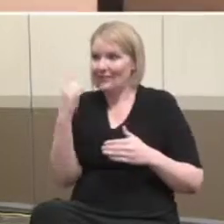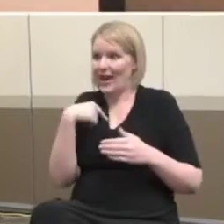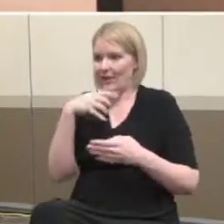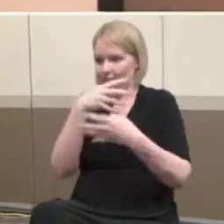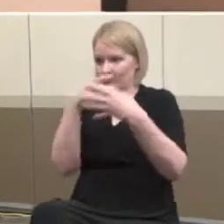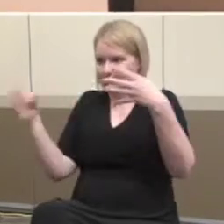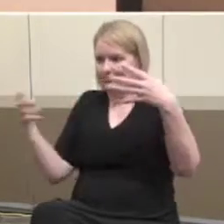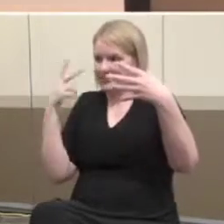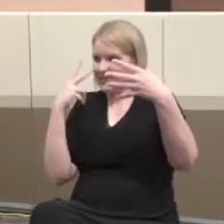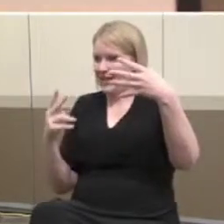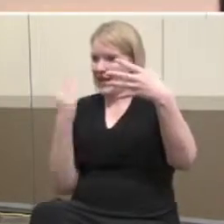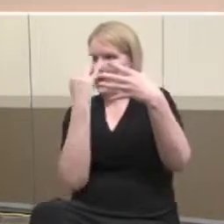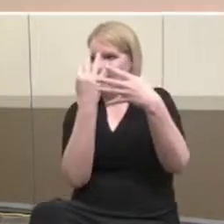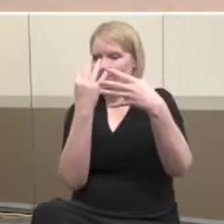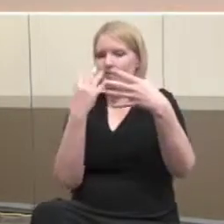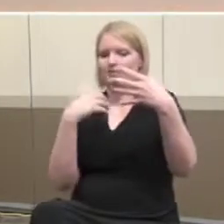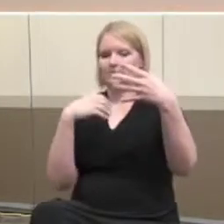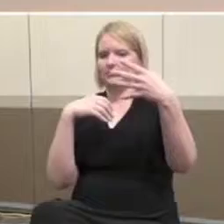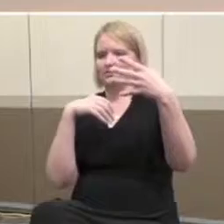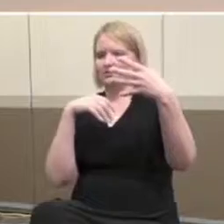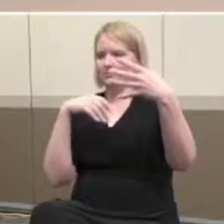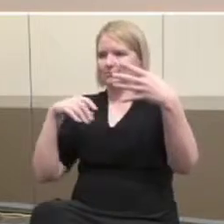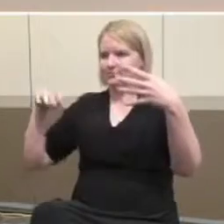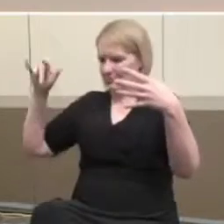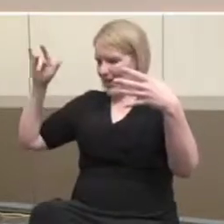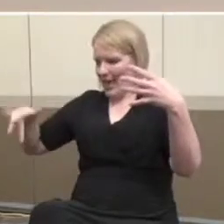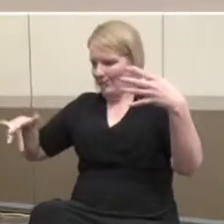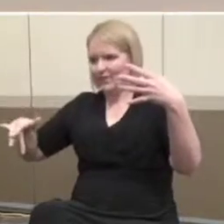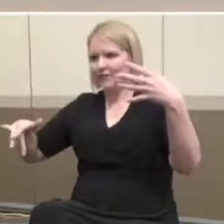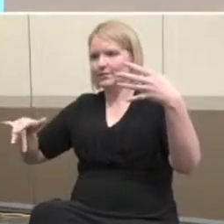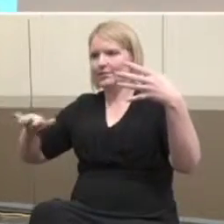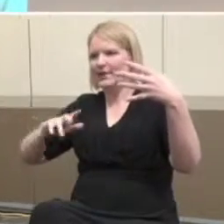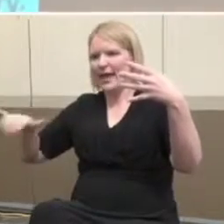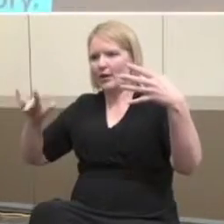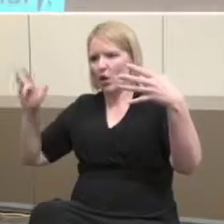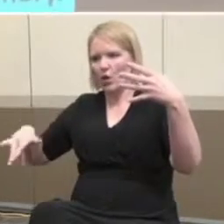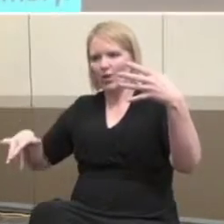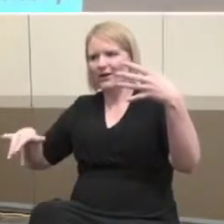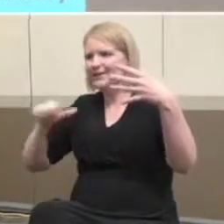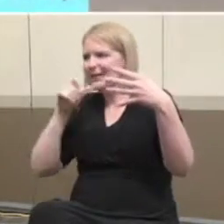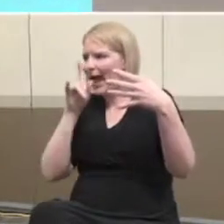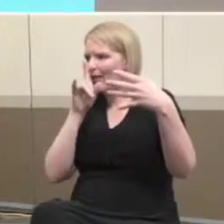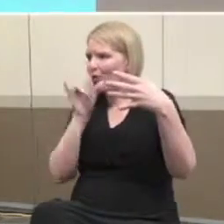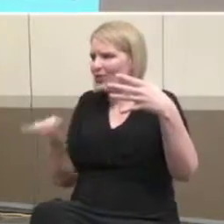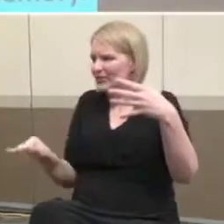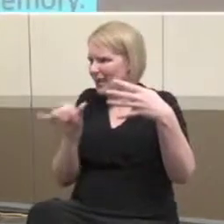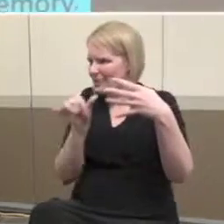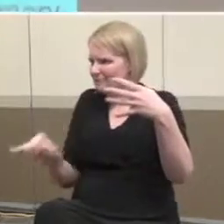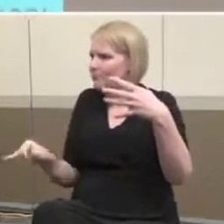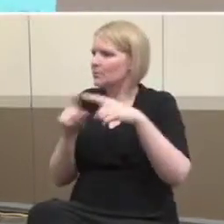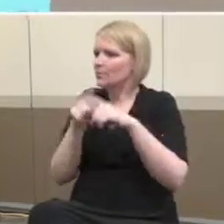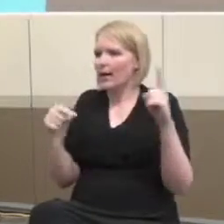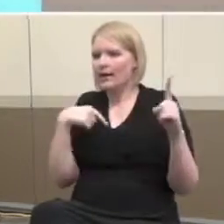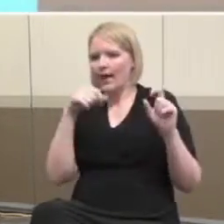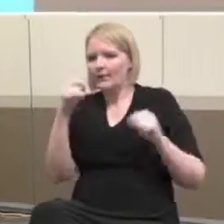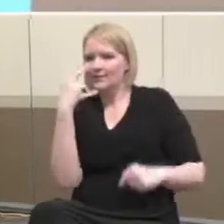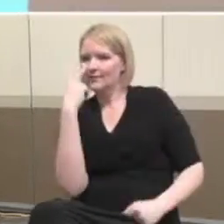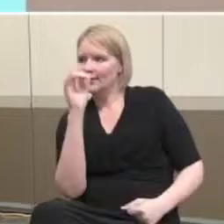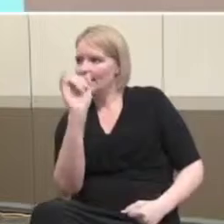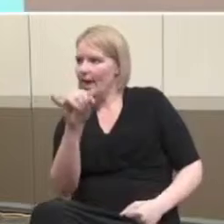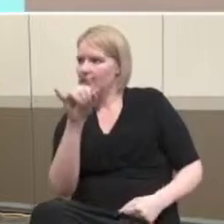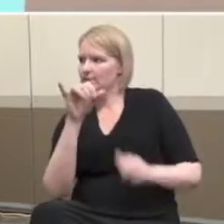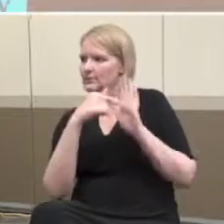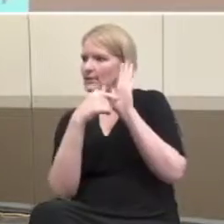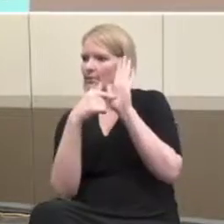line doesn't mean anything about the F on a piano. They're not related. They don't have the same picture. But we transfer those symbols into a